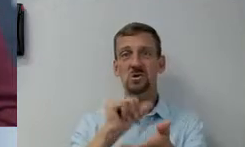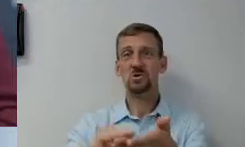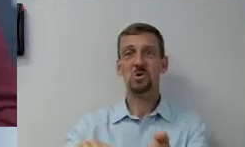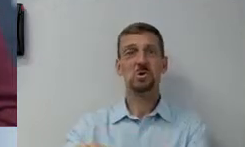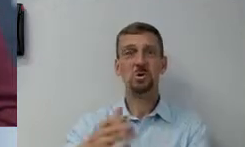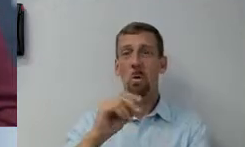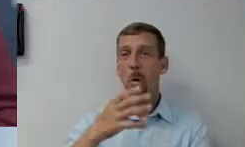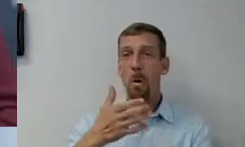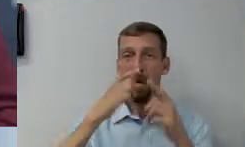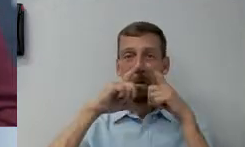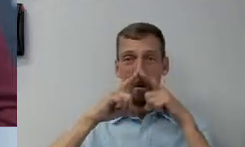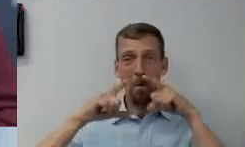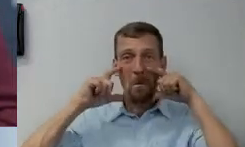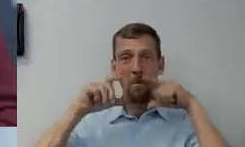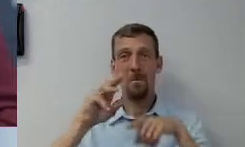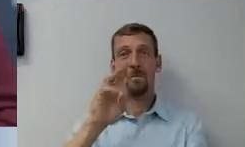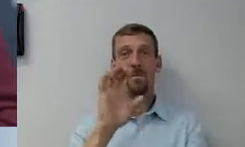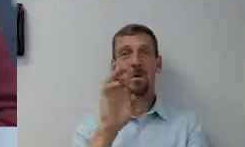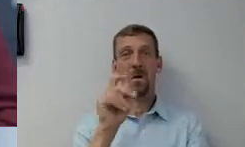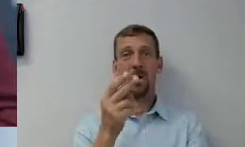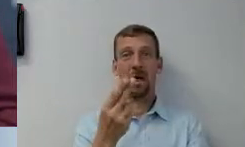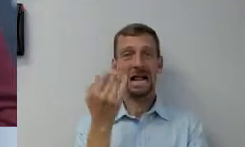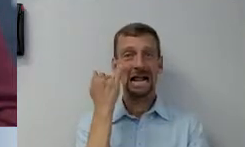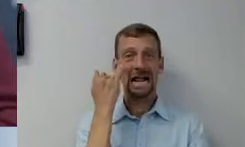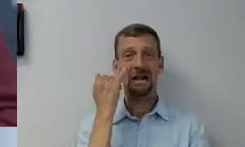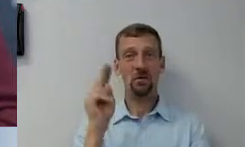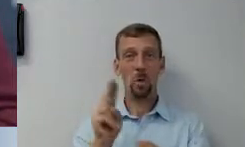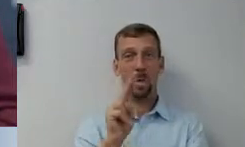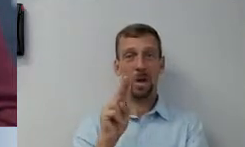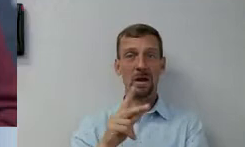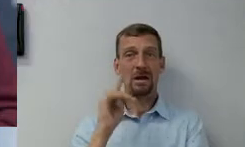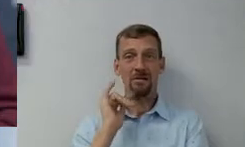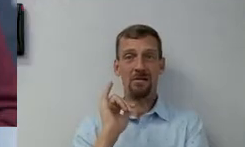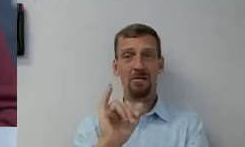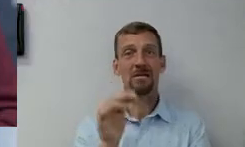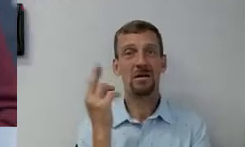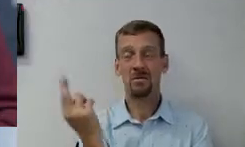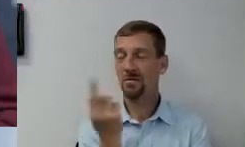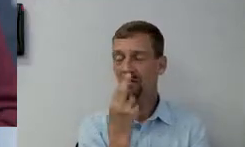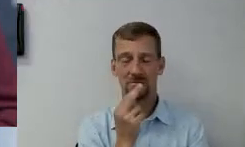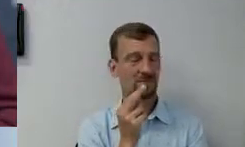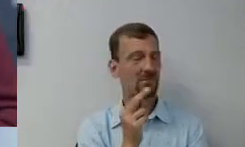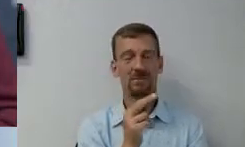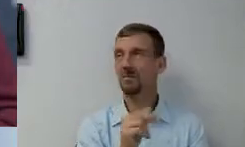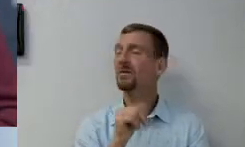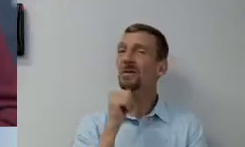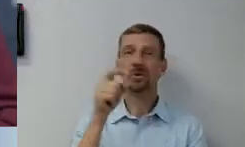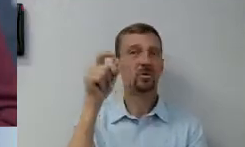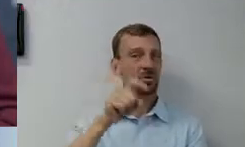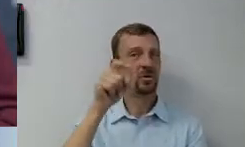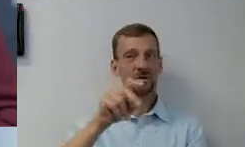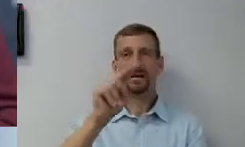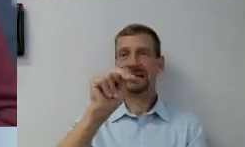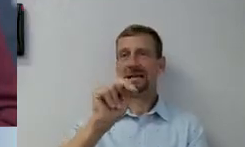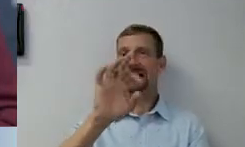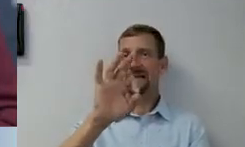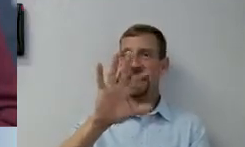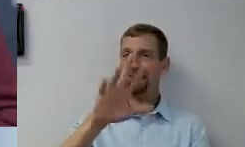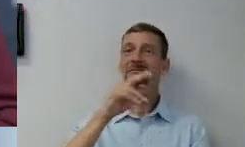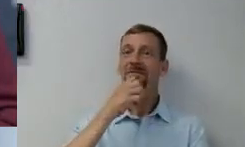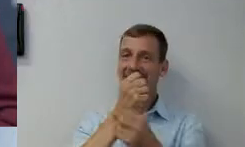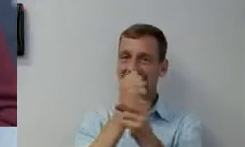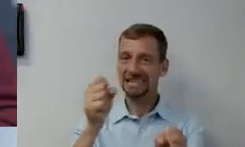mask. So if you're wearing it for that reason, you don't need to wear an N95 mask. Save that for